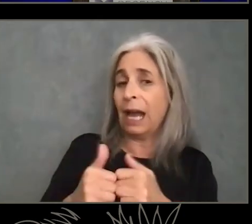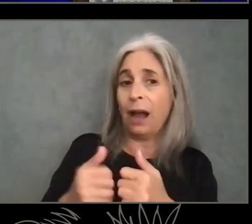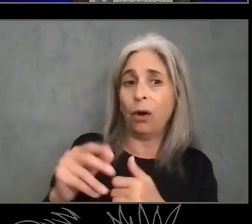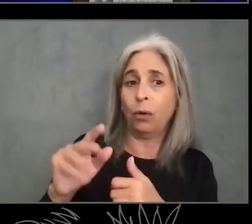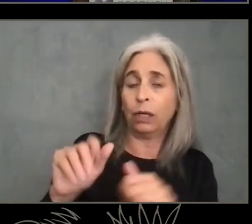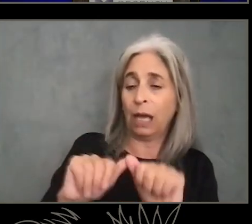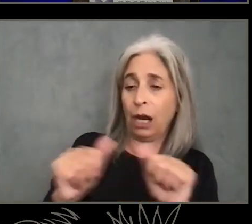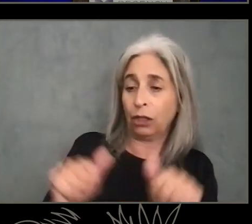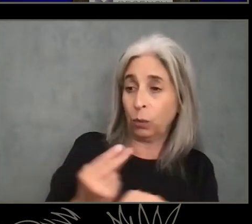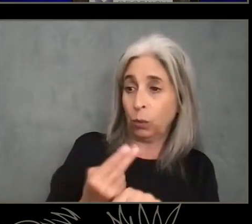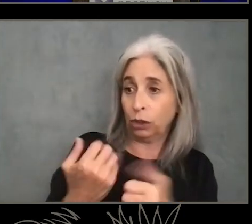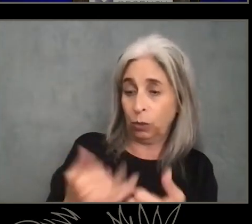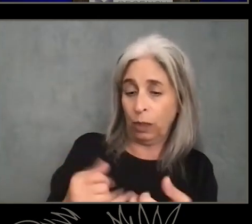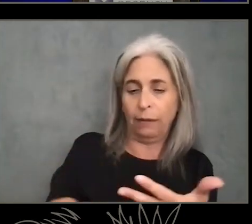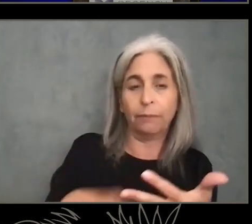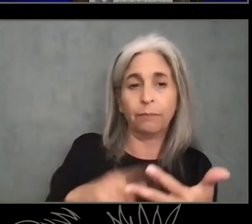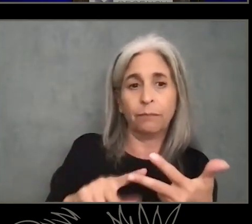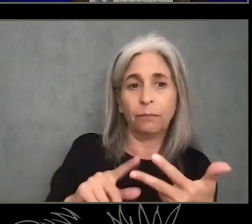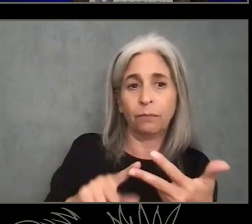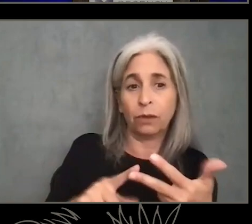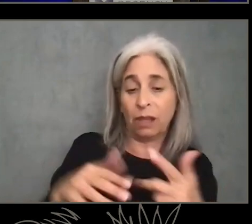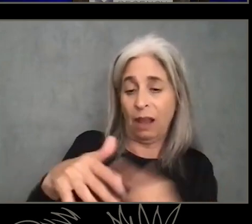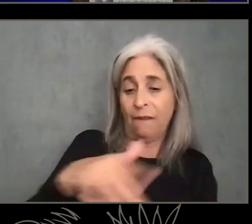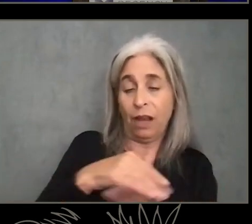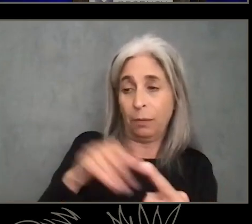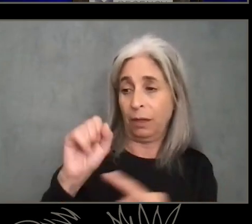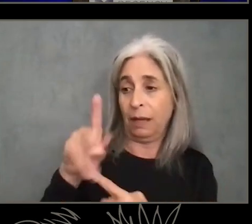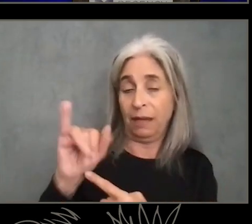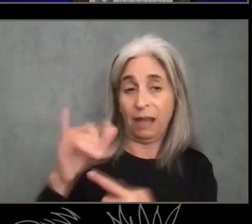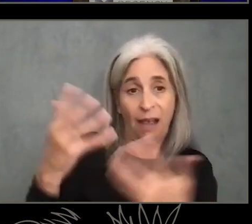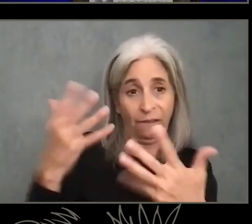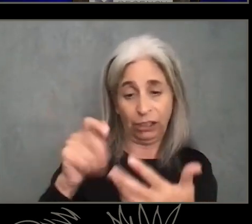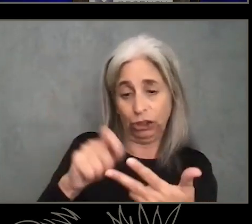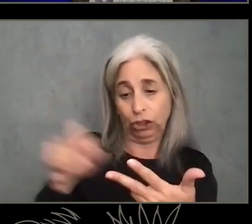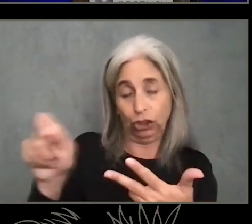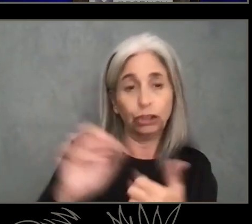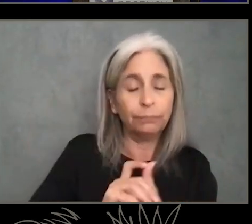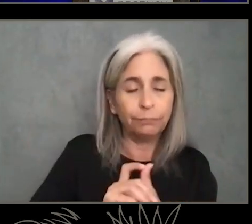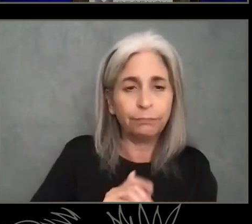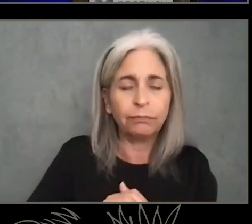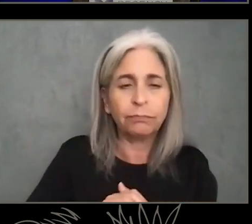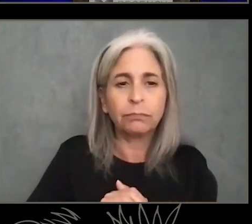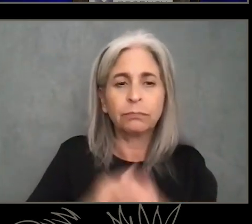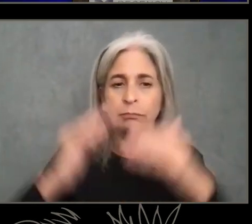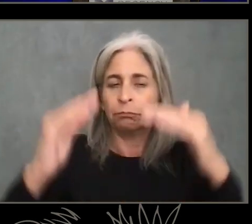build architecture works today, and talked about the Vite environment API.